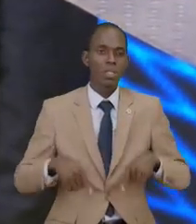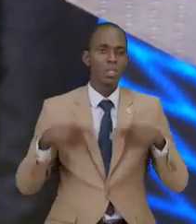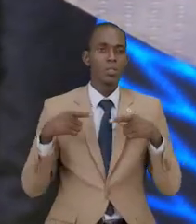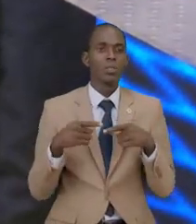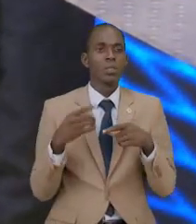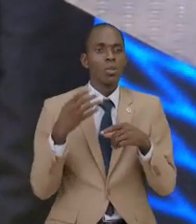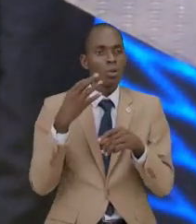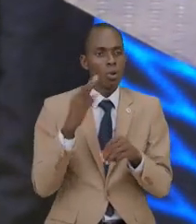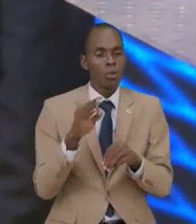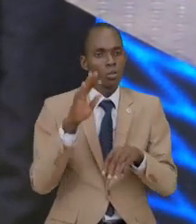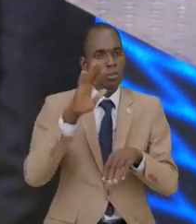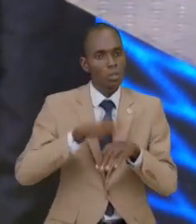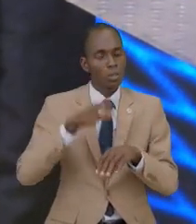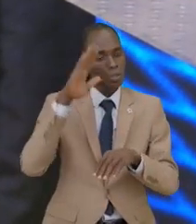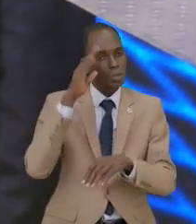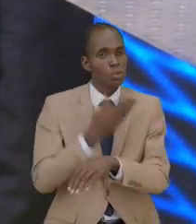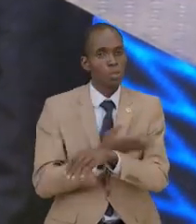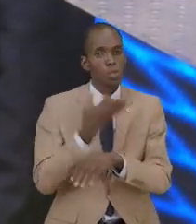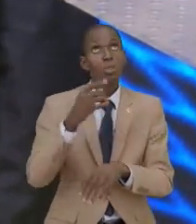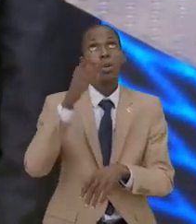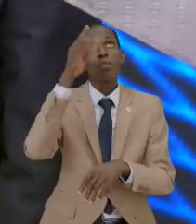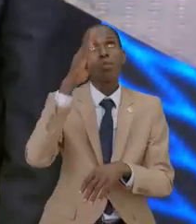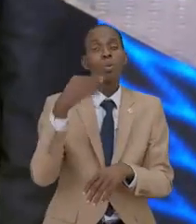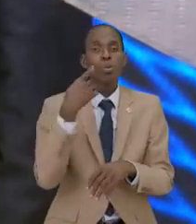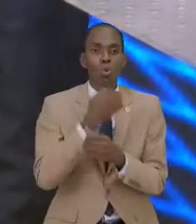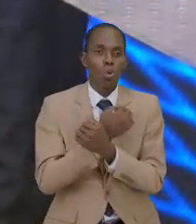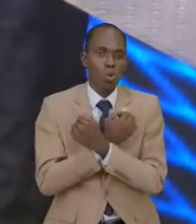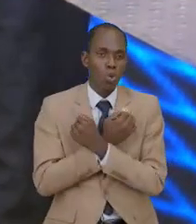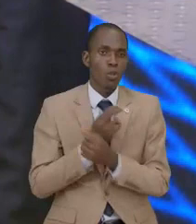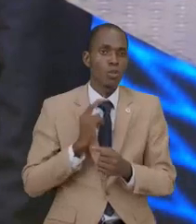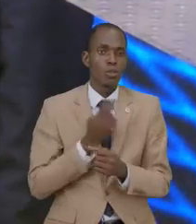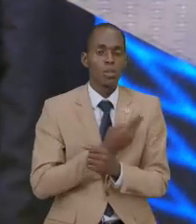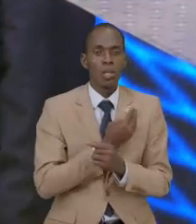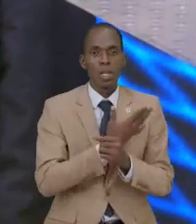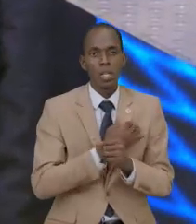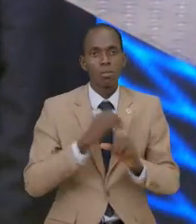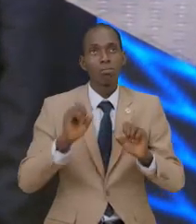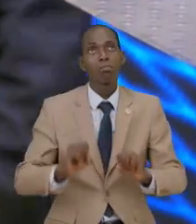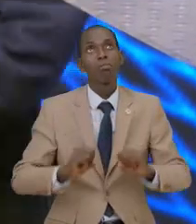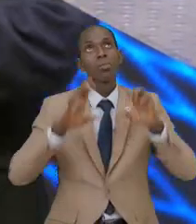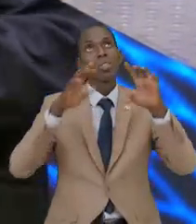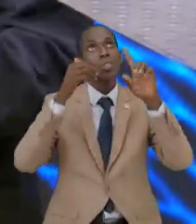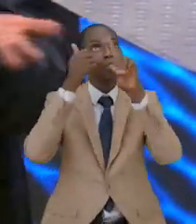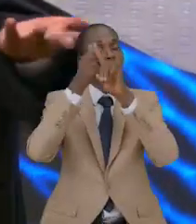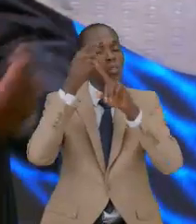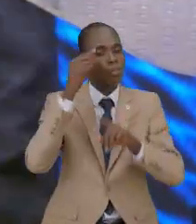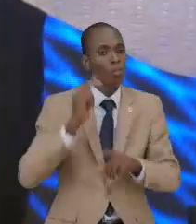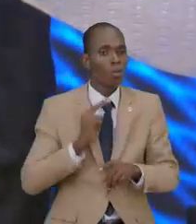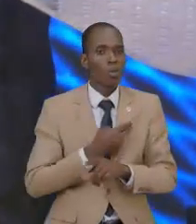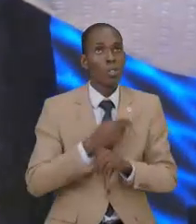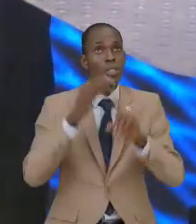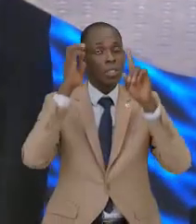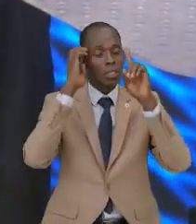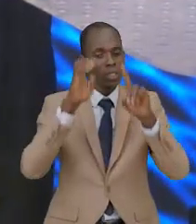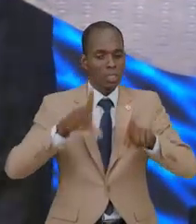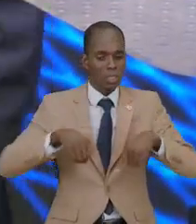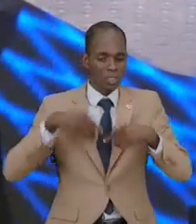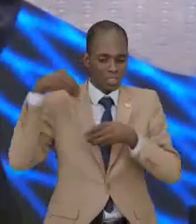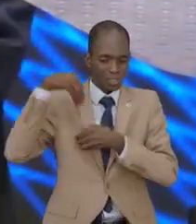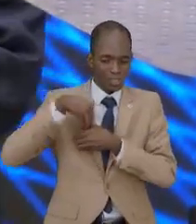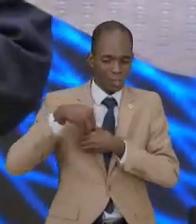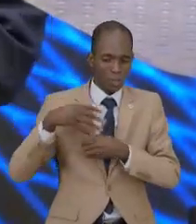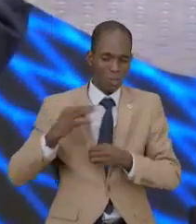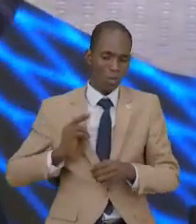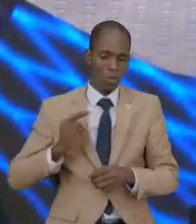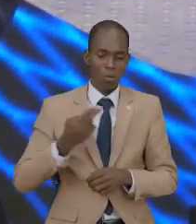of the Son of God, who loved us and gave himself for us. He lives on the inside of us,